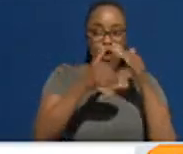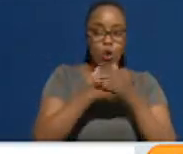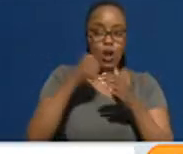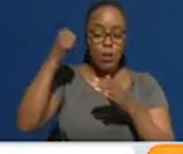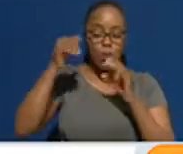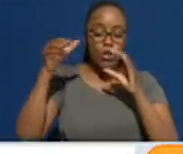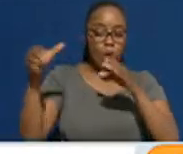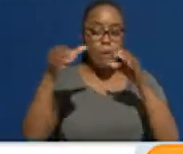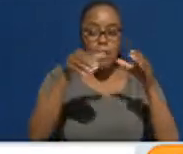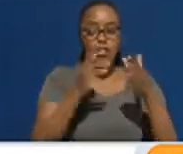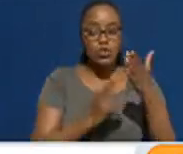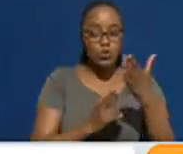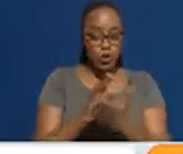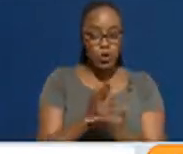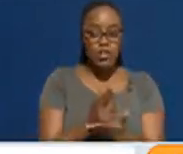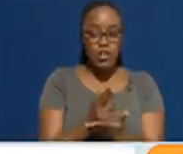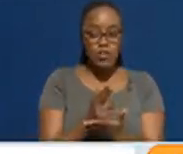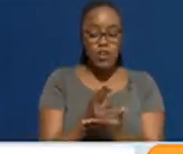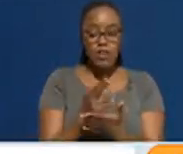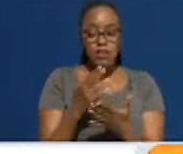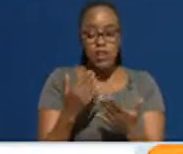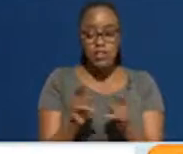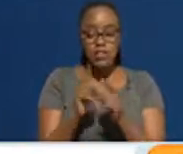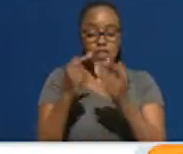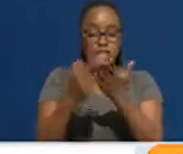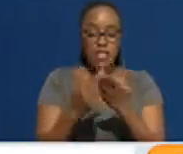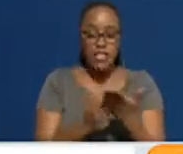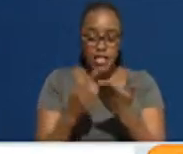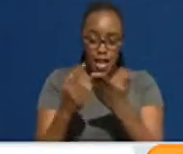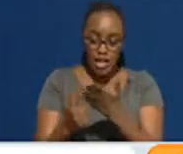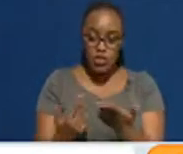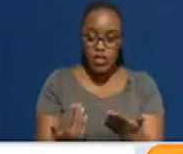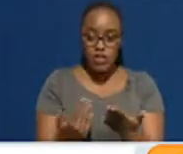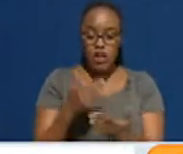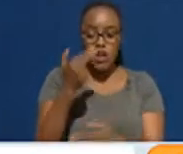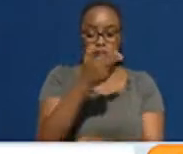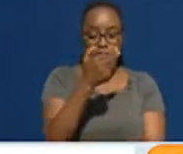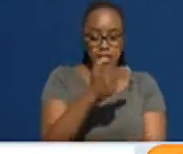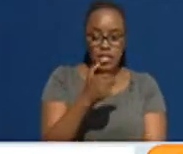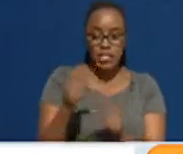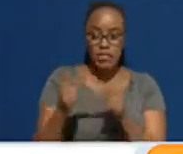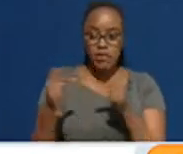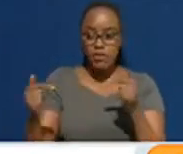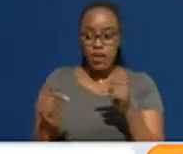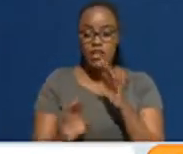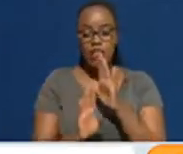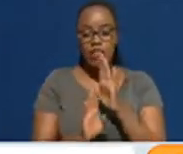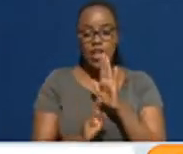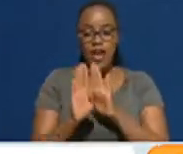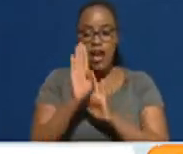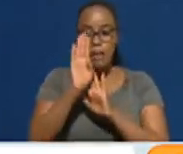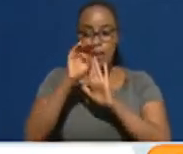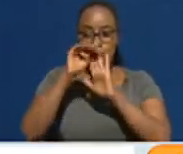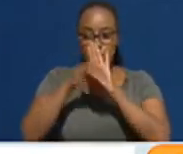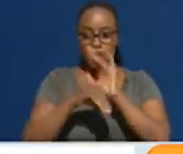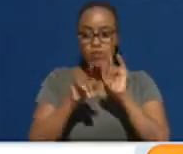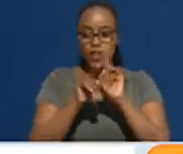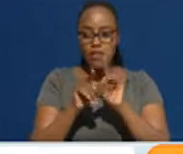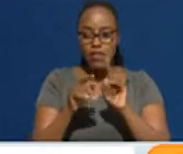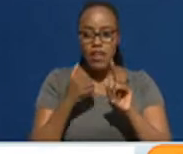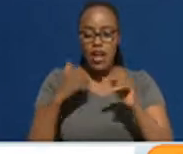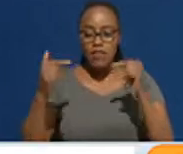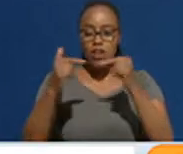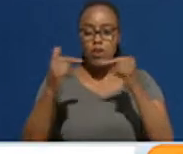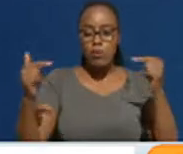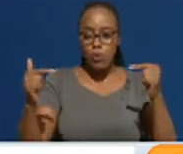parties, honestly, apart from the discussion of hustler versus trickle down etc., are not diametrically